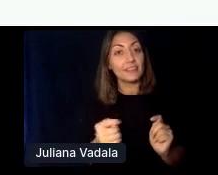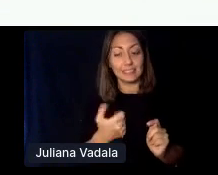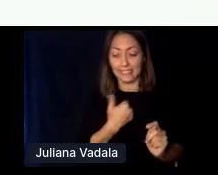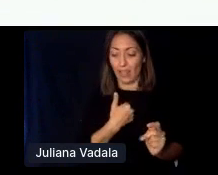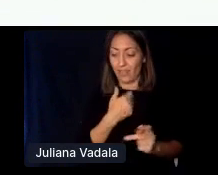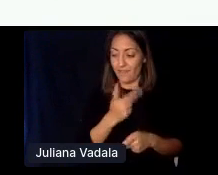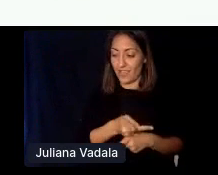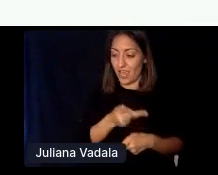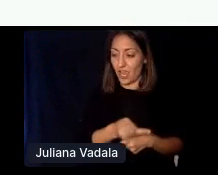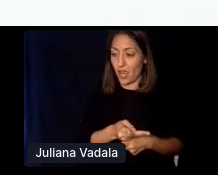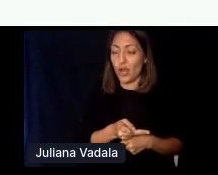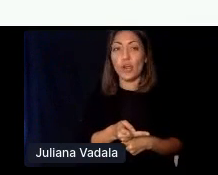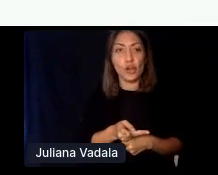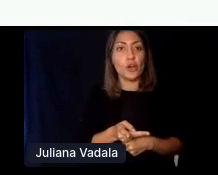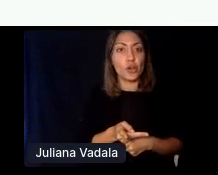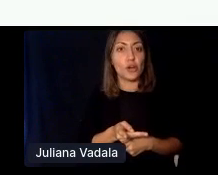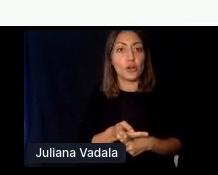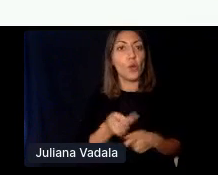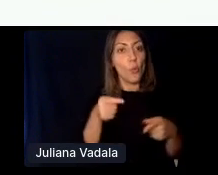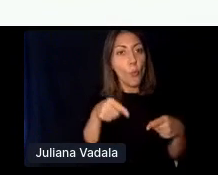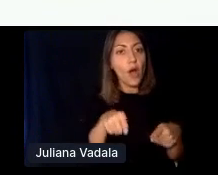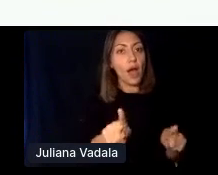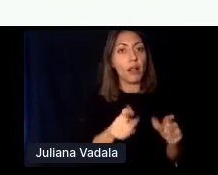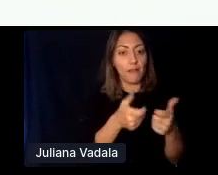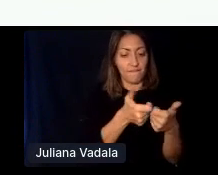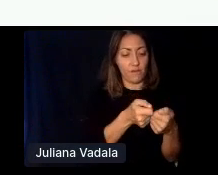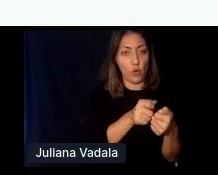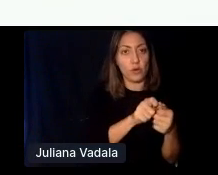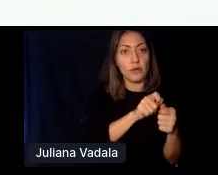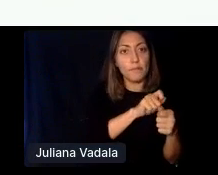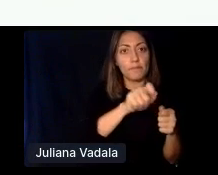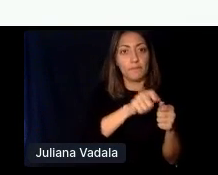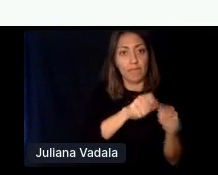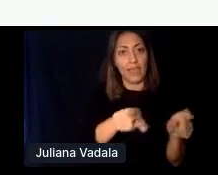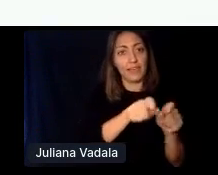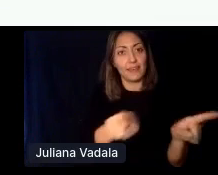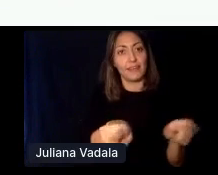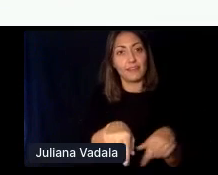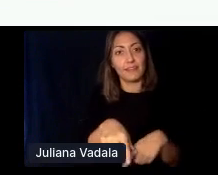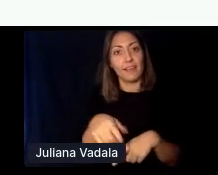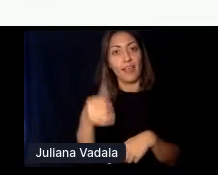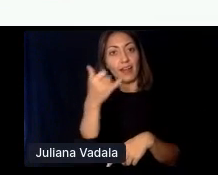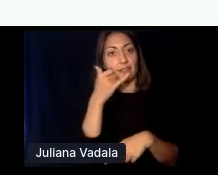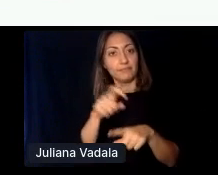back to the self-care piece that Lori walked us through earlier. Make it a habit.